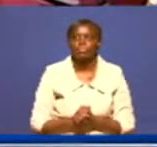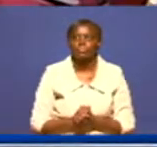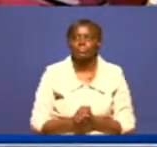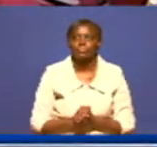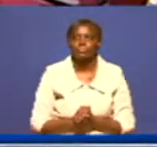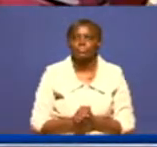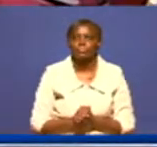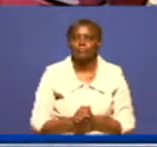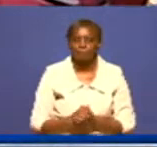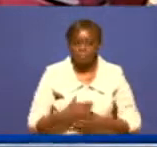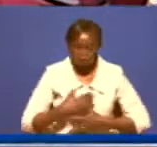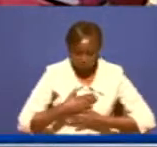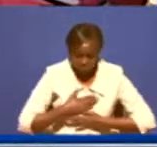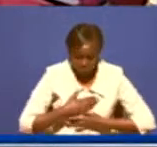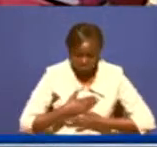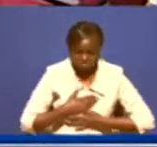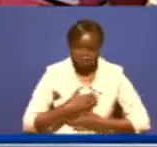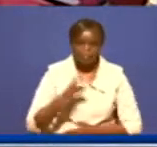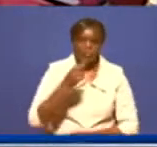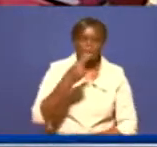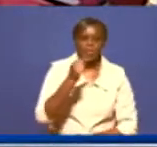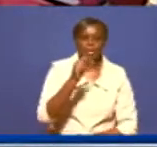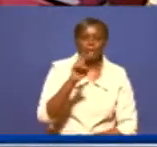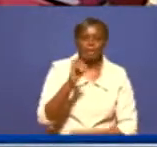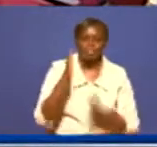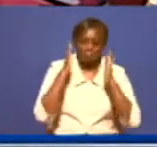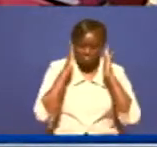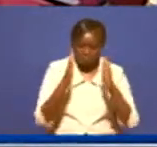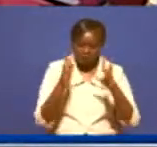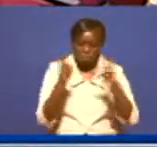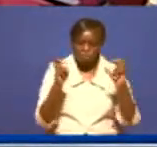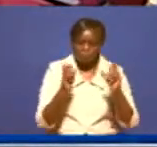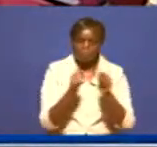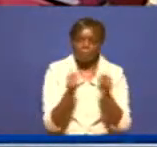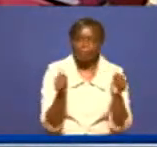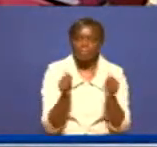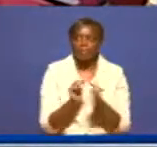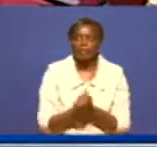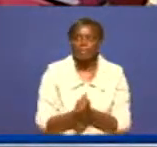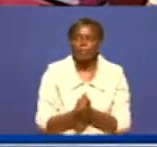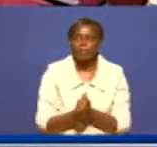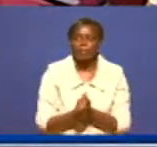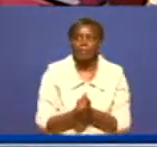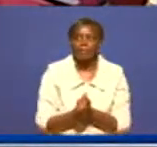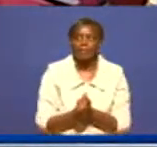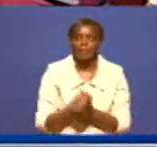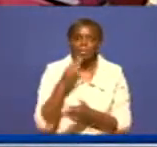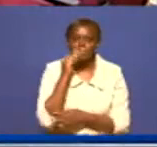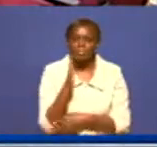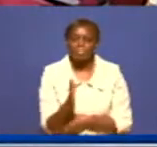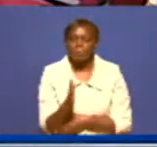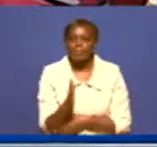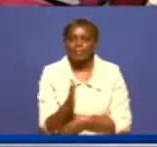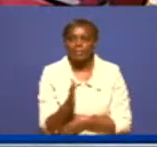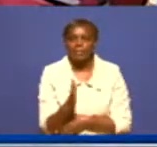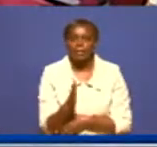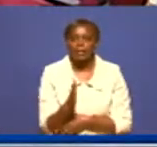Senator Charagei, stick yourself to the order. Yes, but Mr. Speaker is making